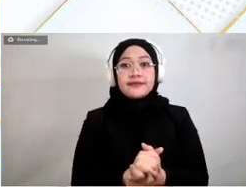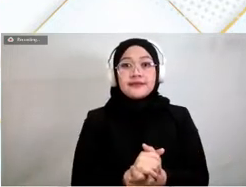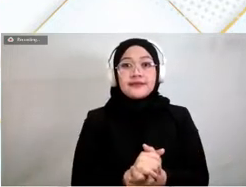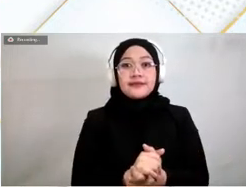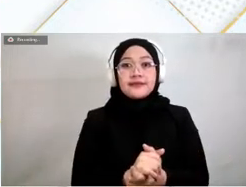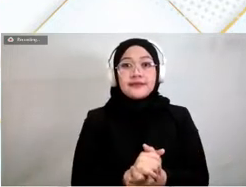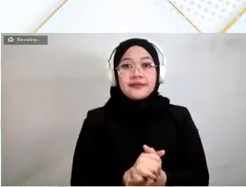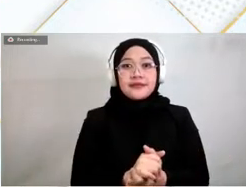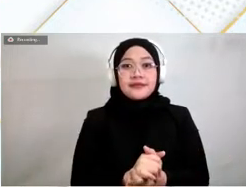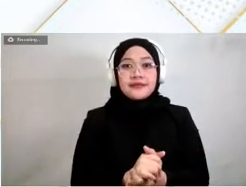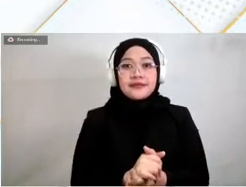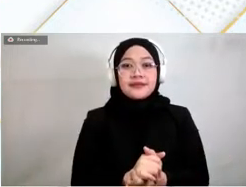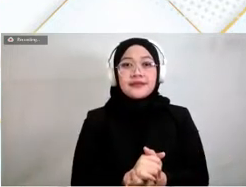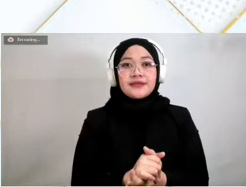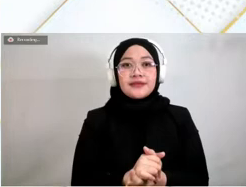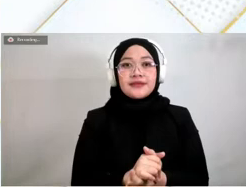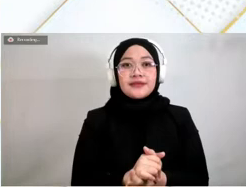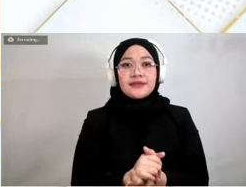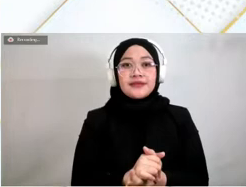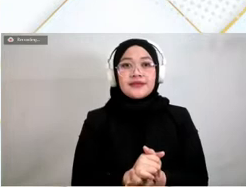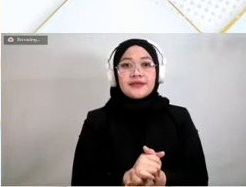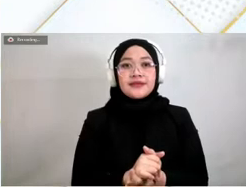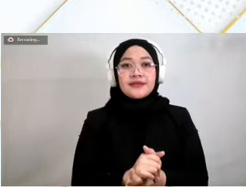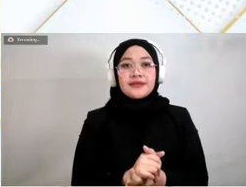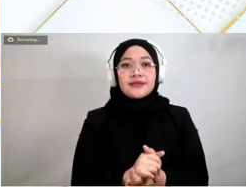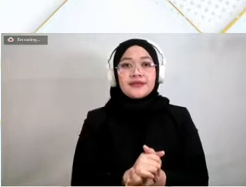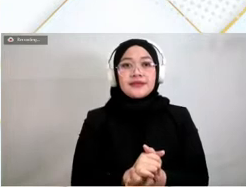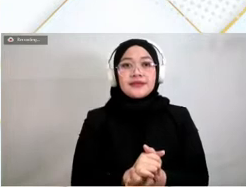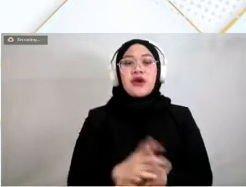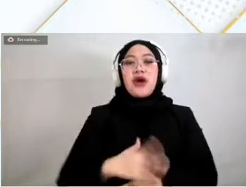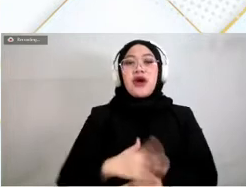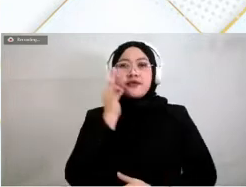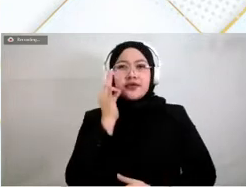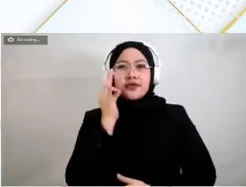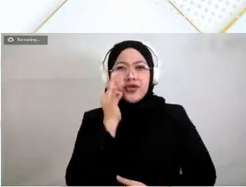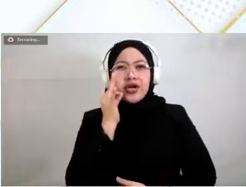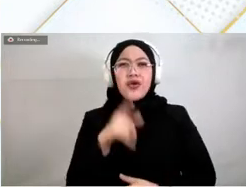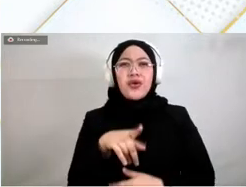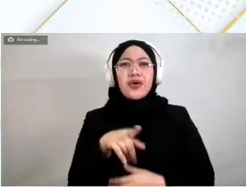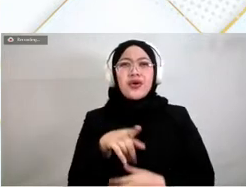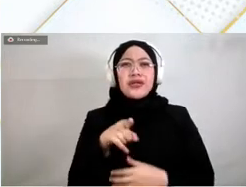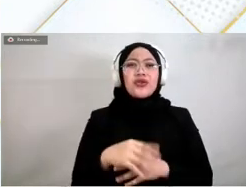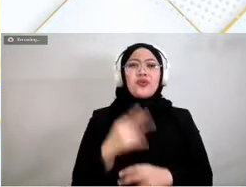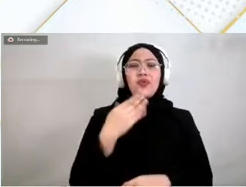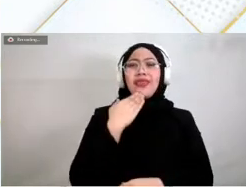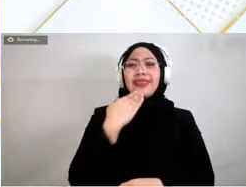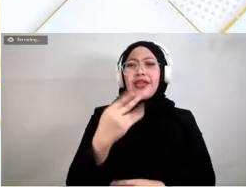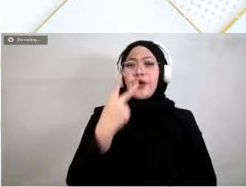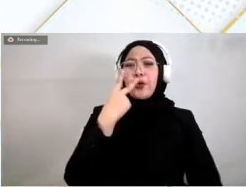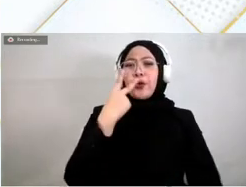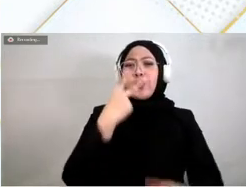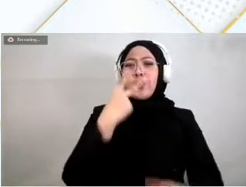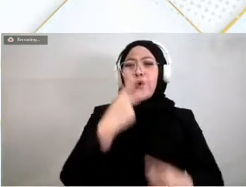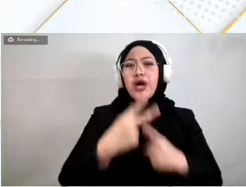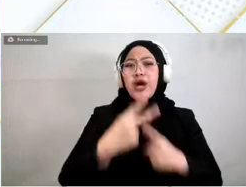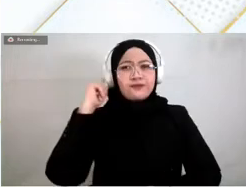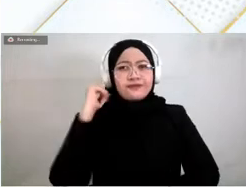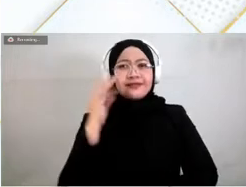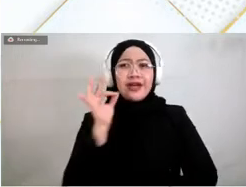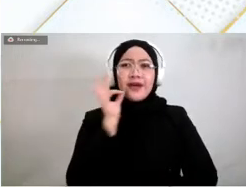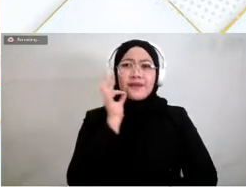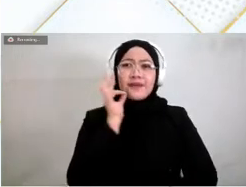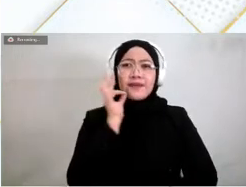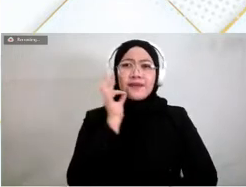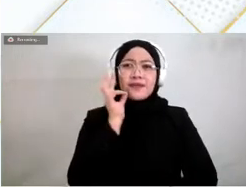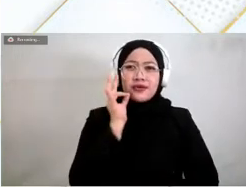Good morning. Excellency. Hello. Good morning, Patim. I apologize for asking you to do that twice. There was just an audio problem there. Thank you